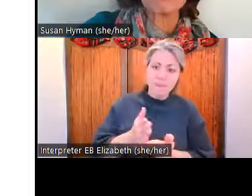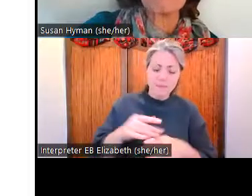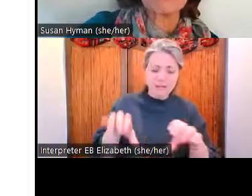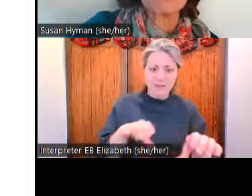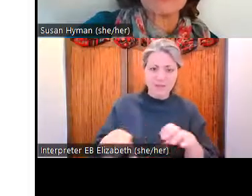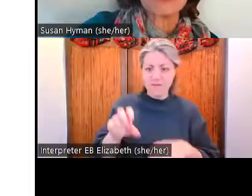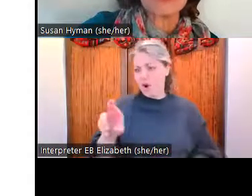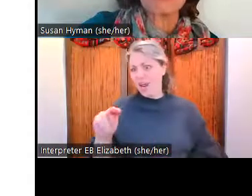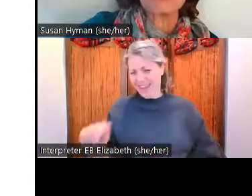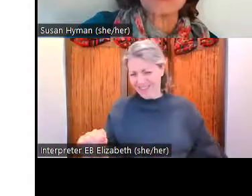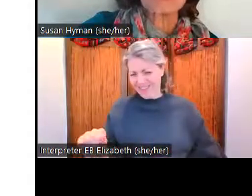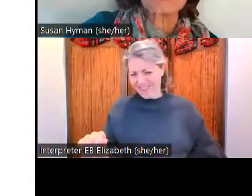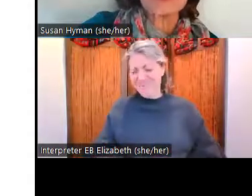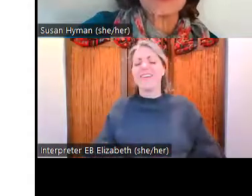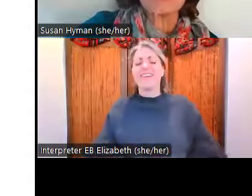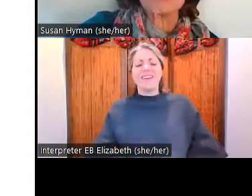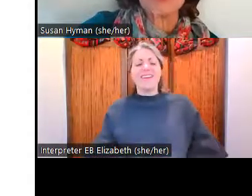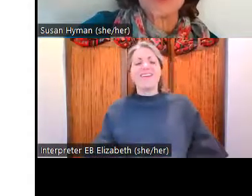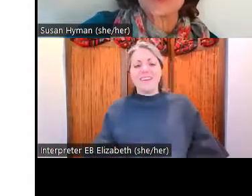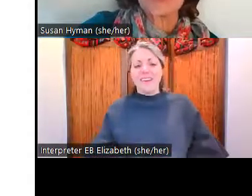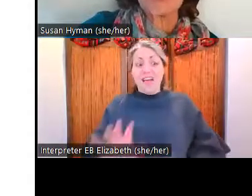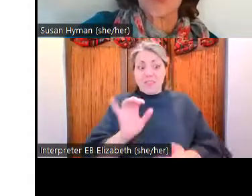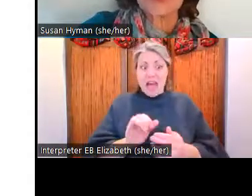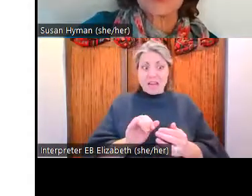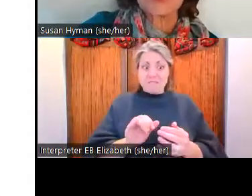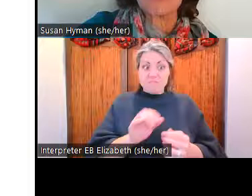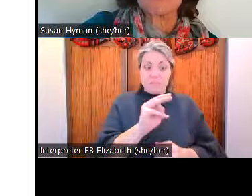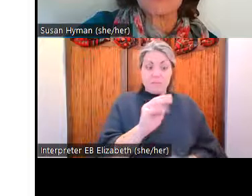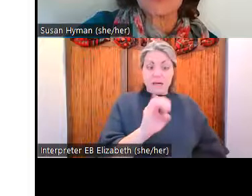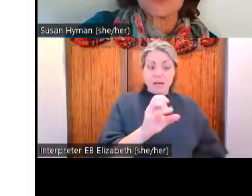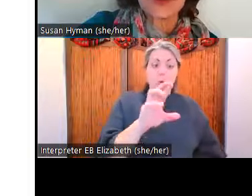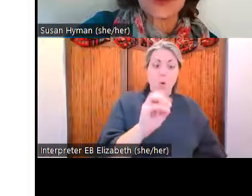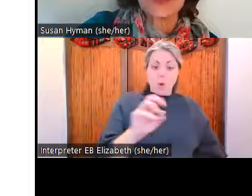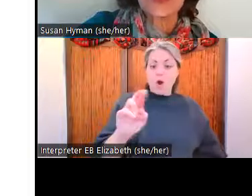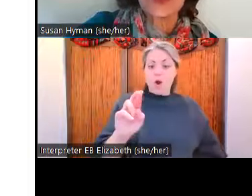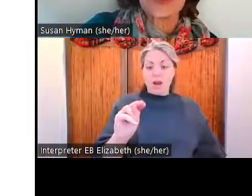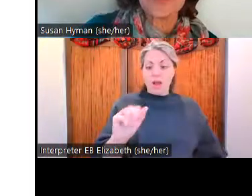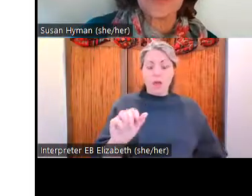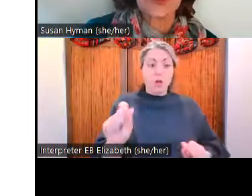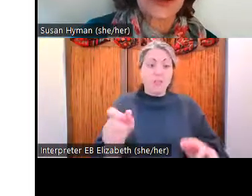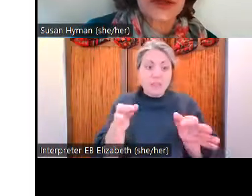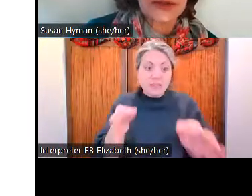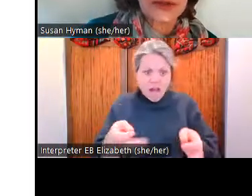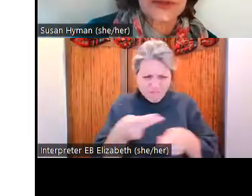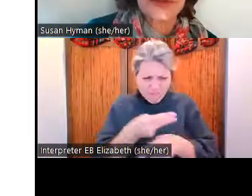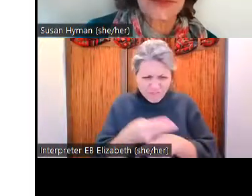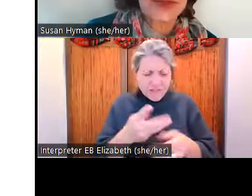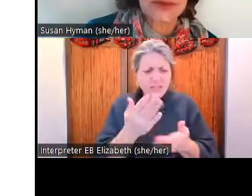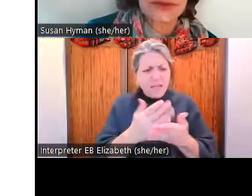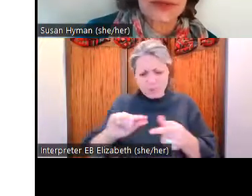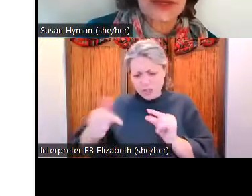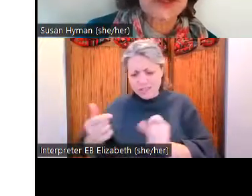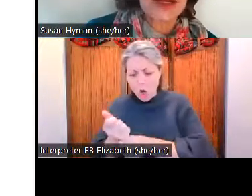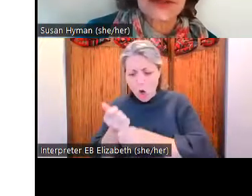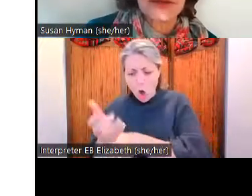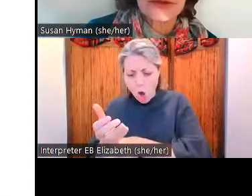would be something that potentially would be a mechanism why some genes cause autism in some